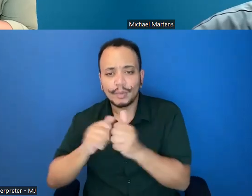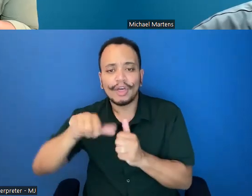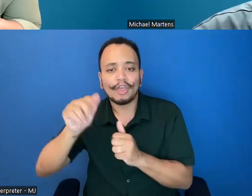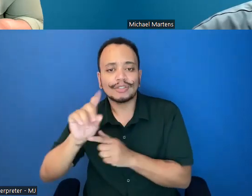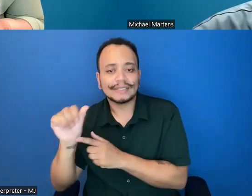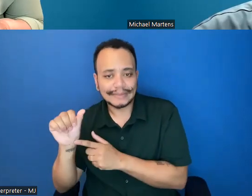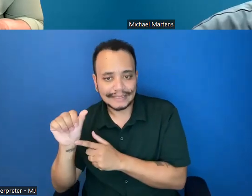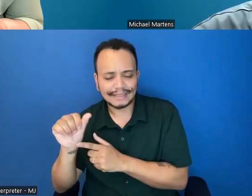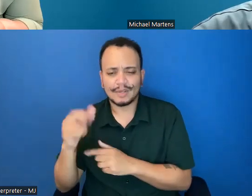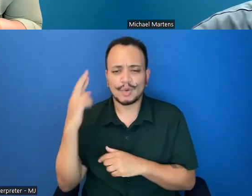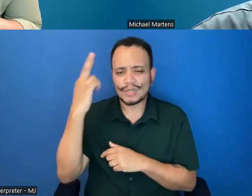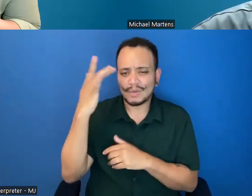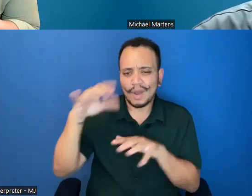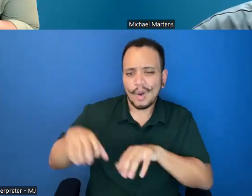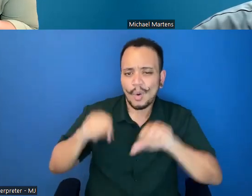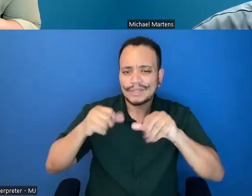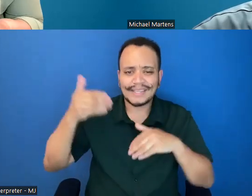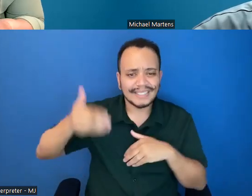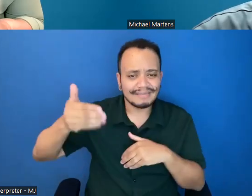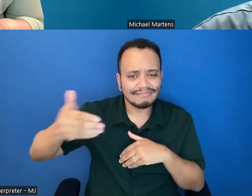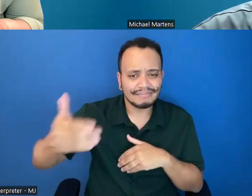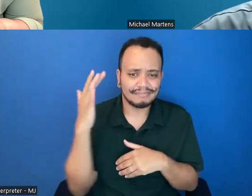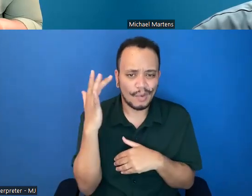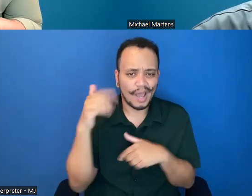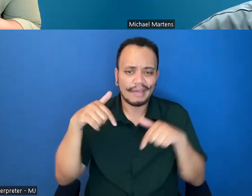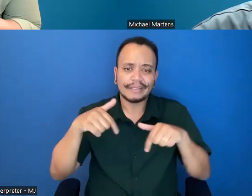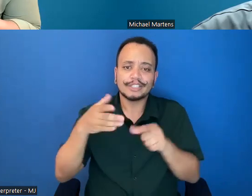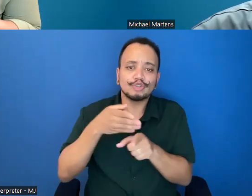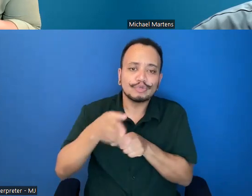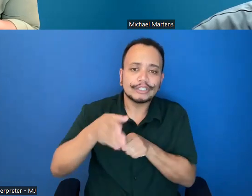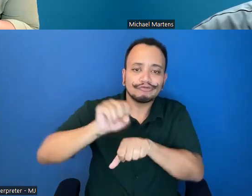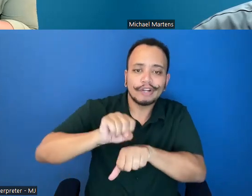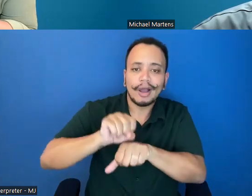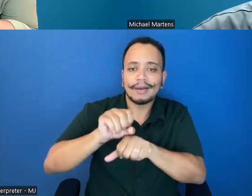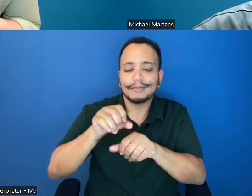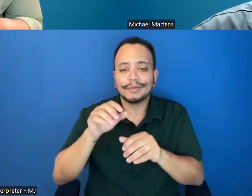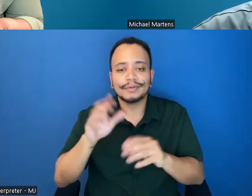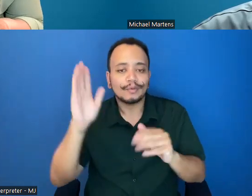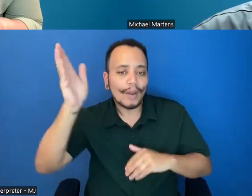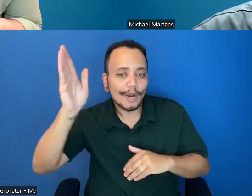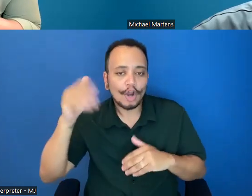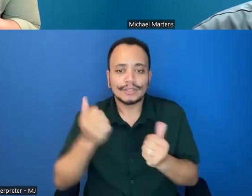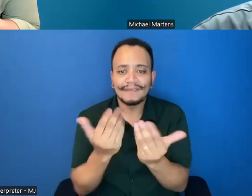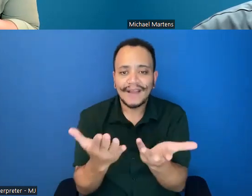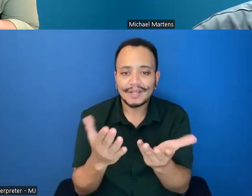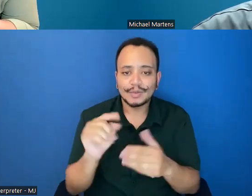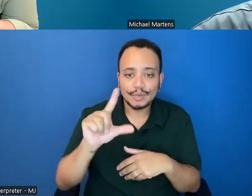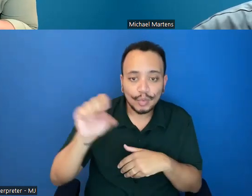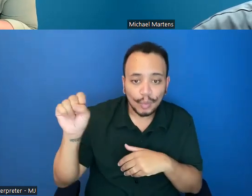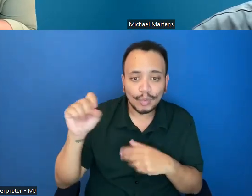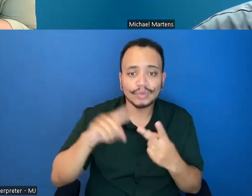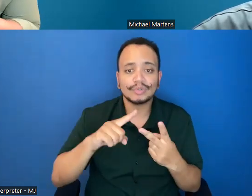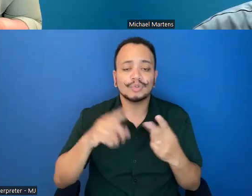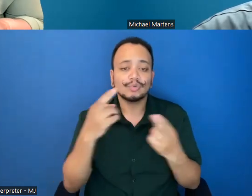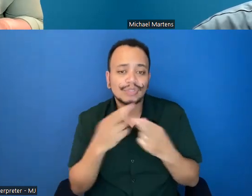the series of career webinars is to provide you with tools and resources